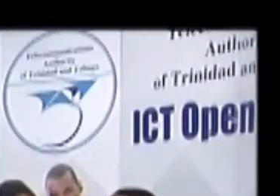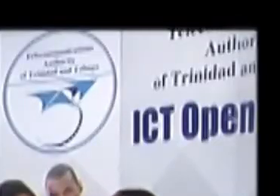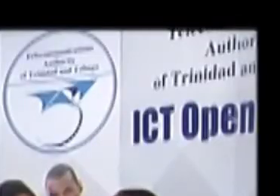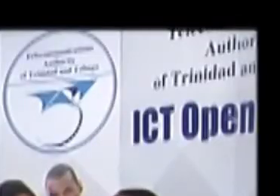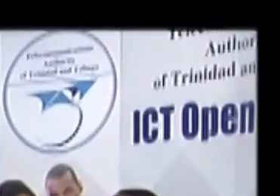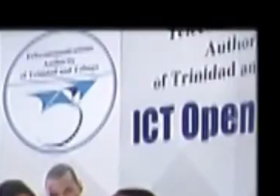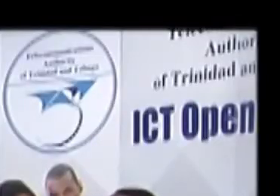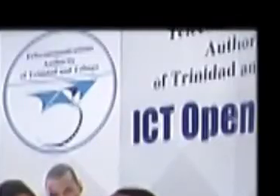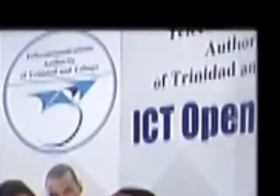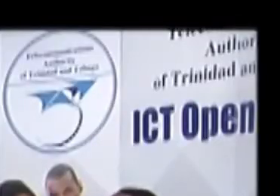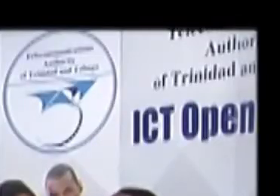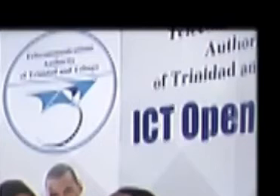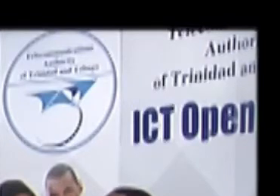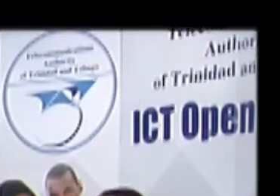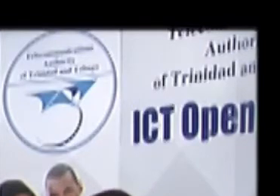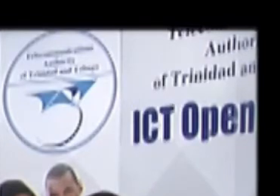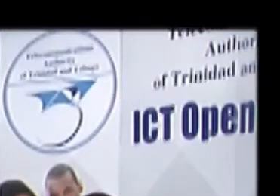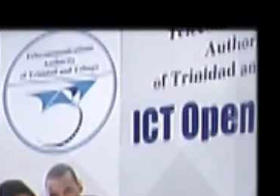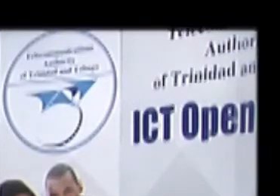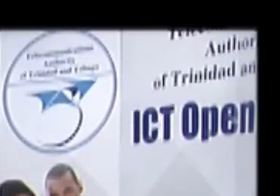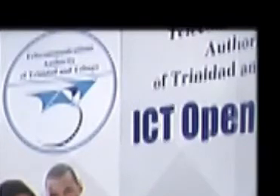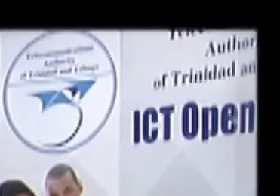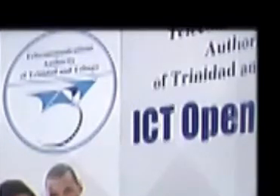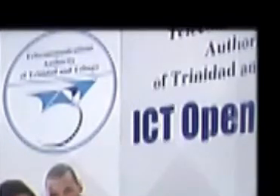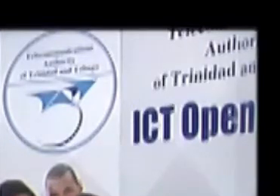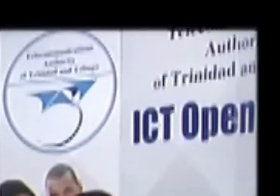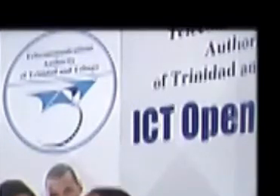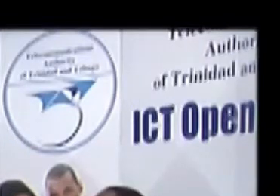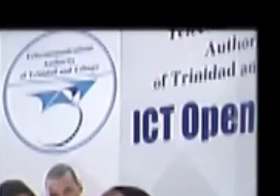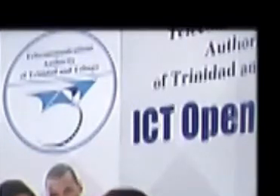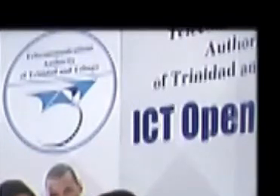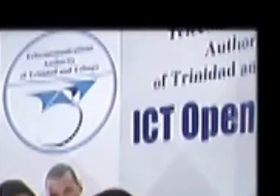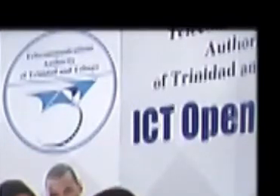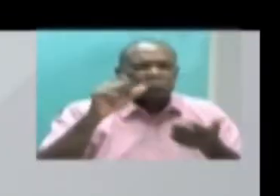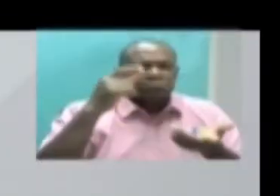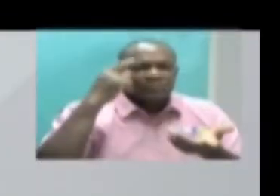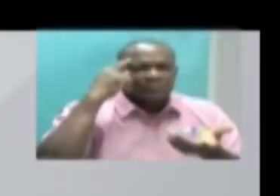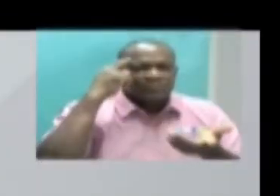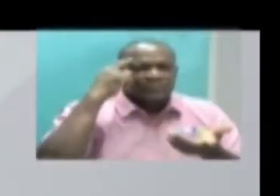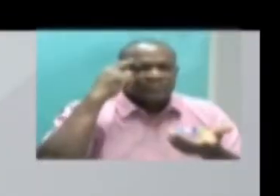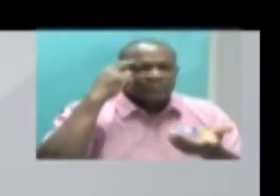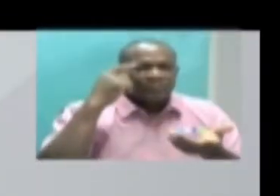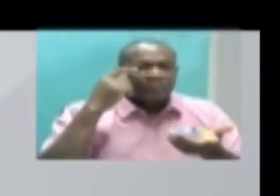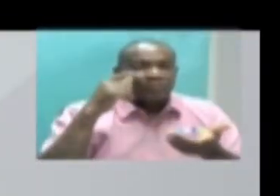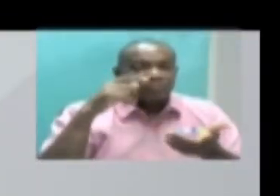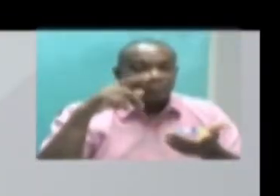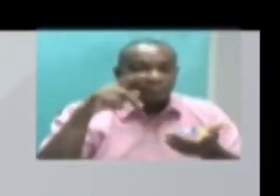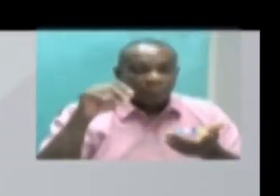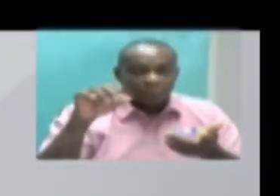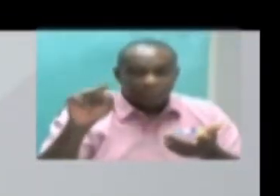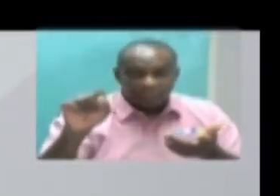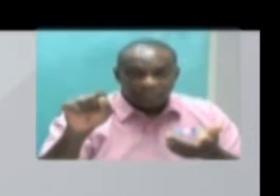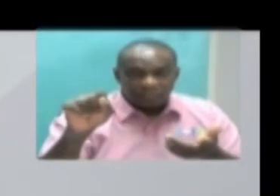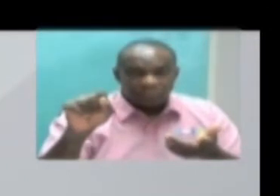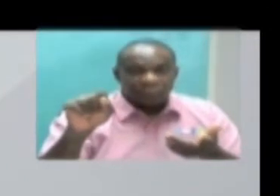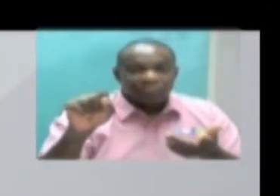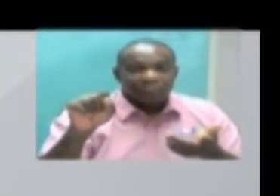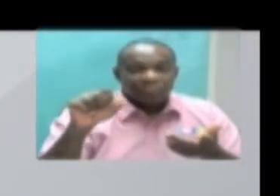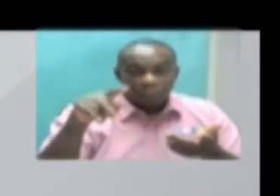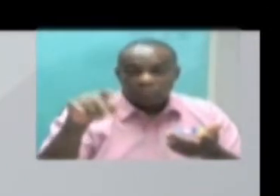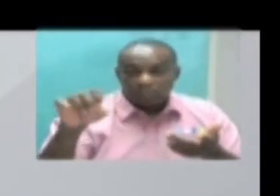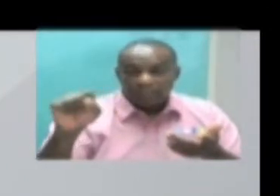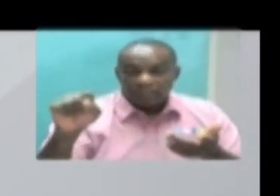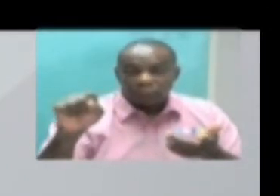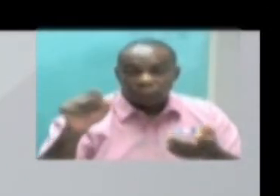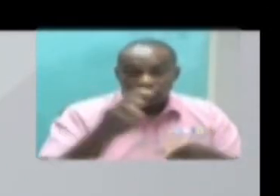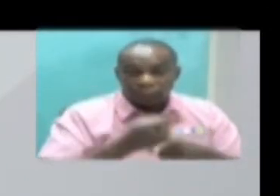to mind? Port of Spain. Say it louder. Say it louder. Port of Spain. Right? Yeah. A child